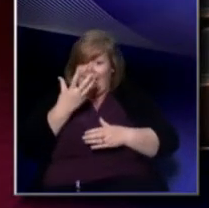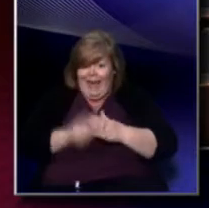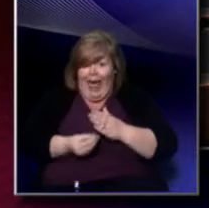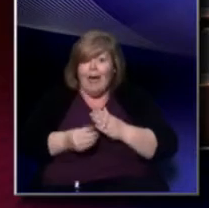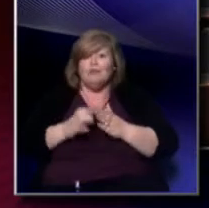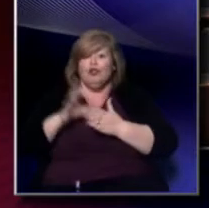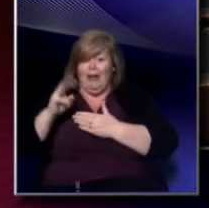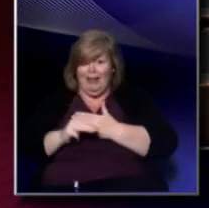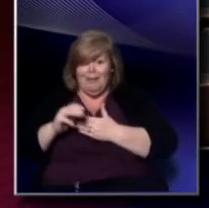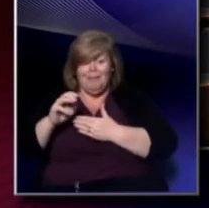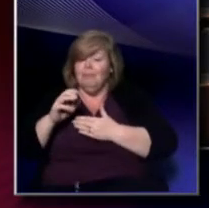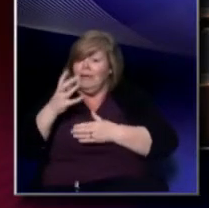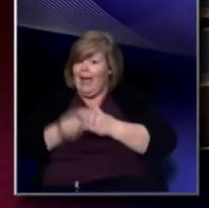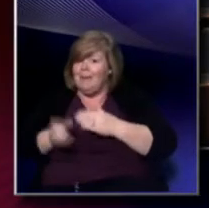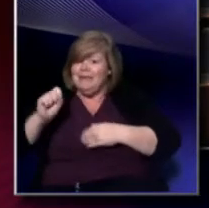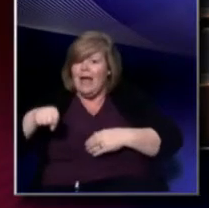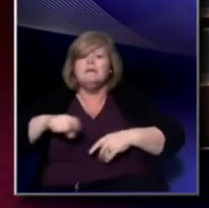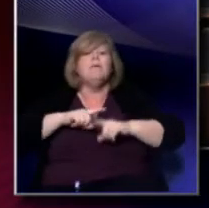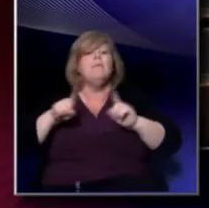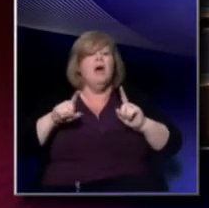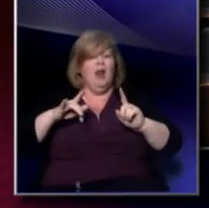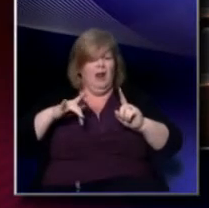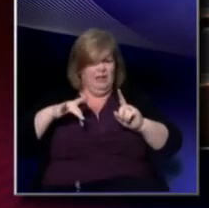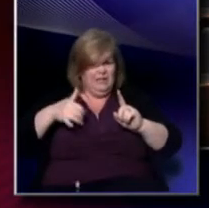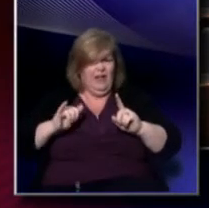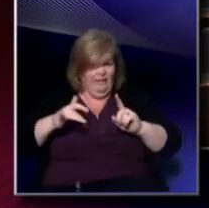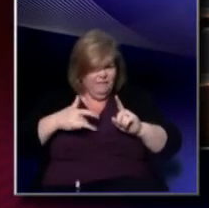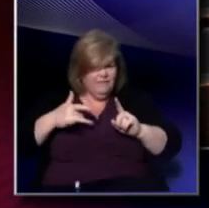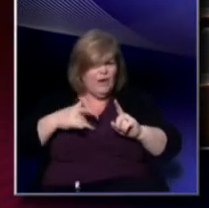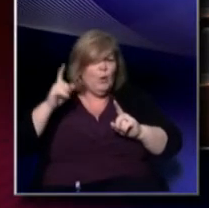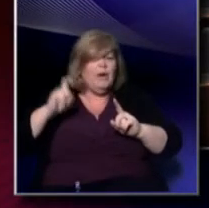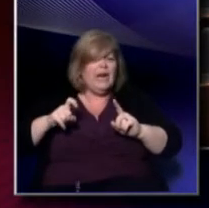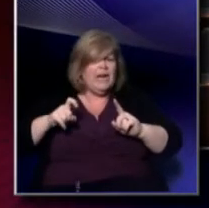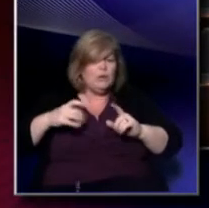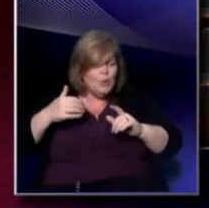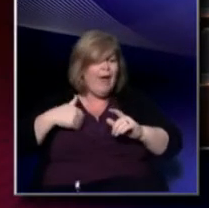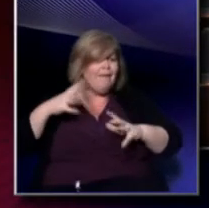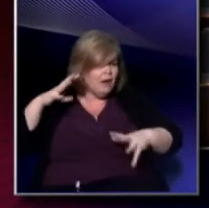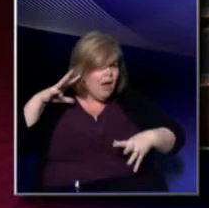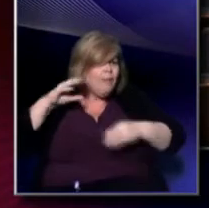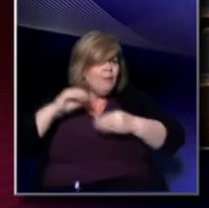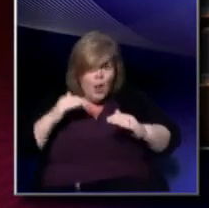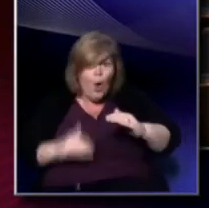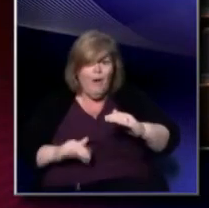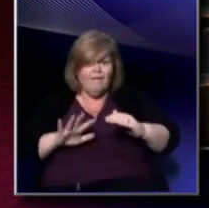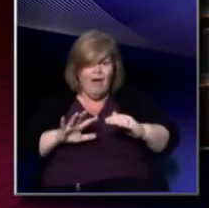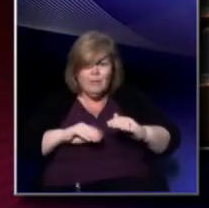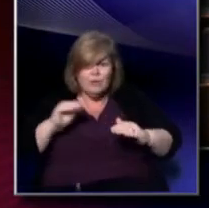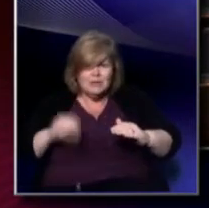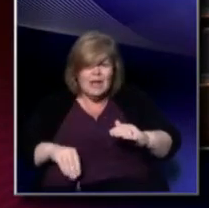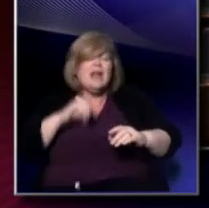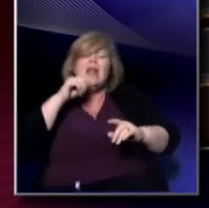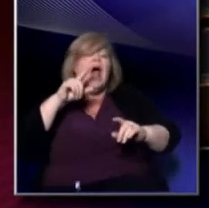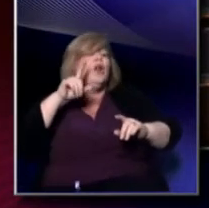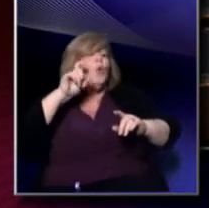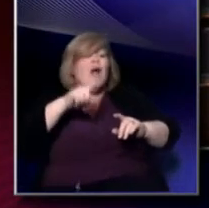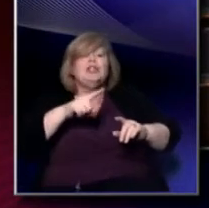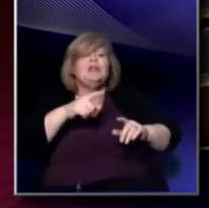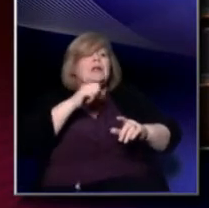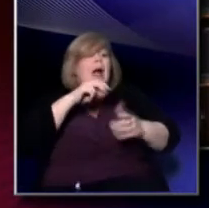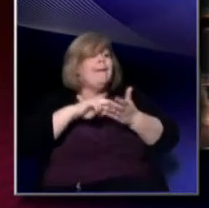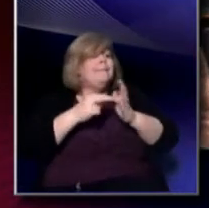of the grant there should be a pressing need to have a comprehensive curriculum, meaning that you said that's not a question for you to answer. Actually,